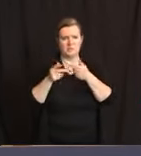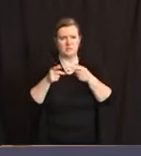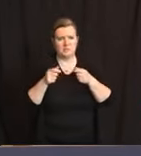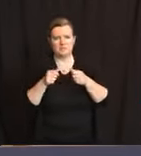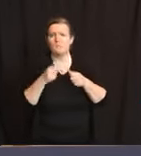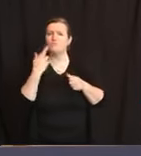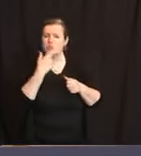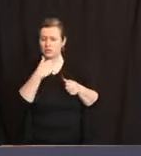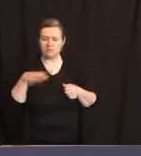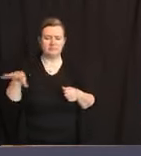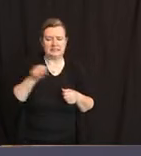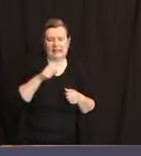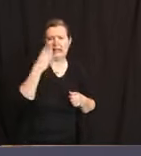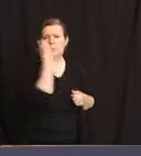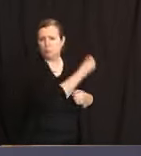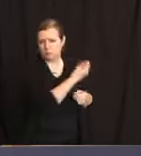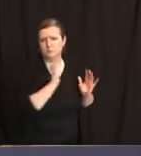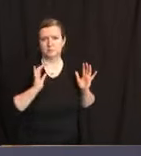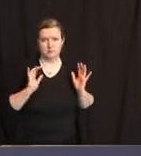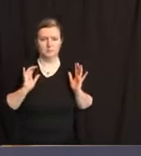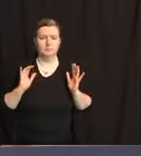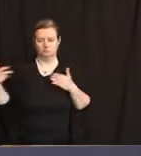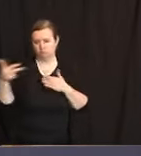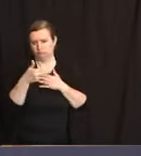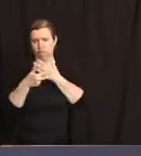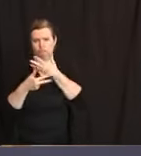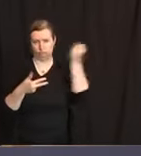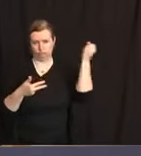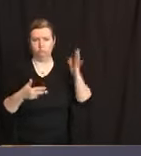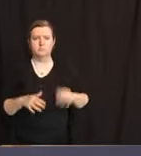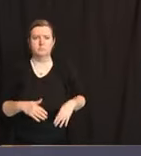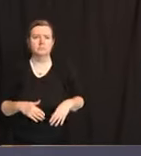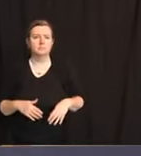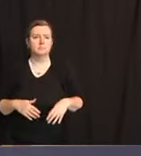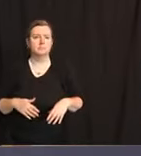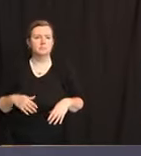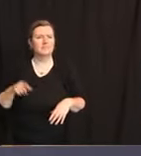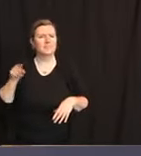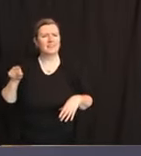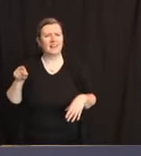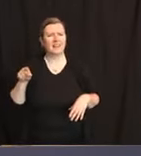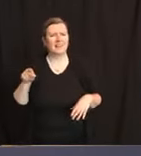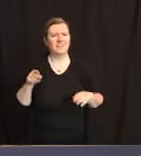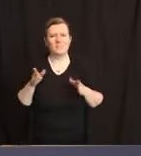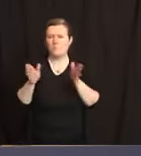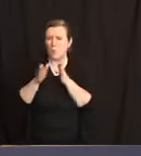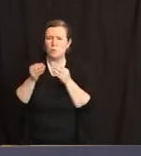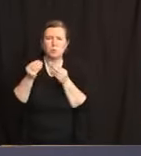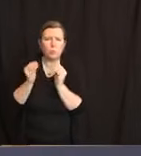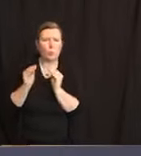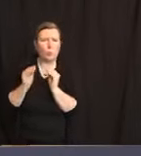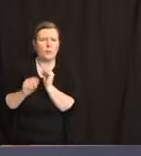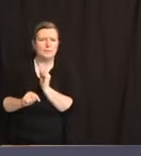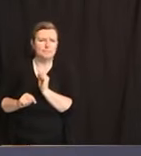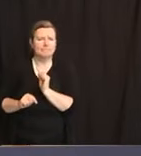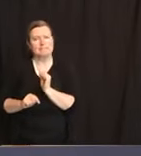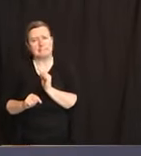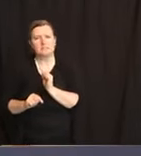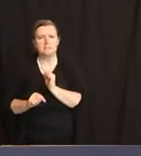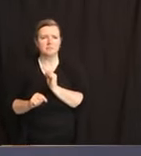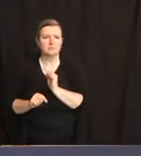takeout, and that's whether it's. And they have no I understand what stores. they They're are. wide open. So Yep.